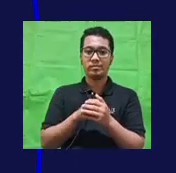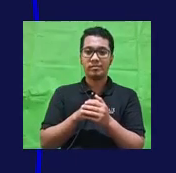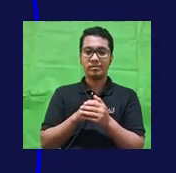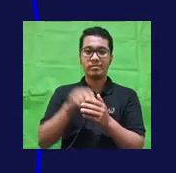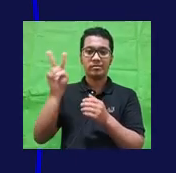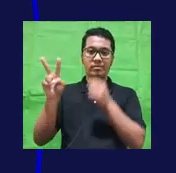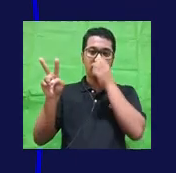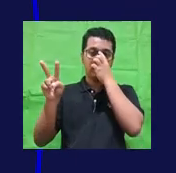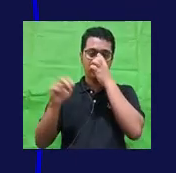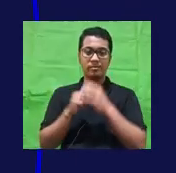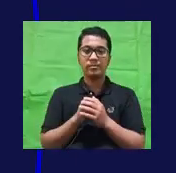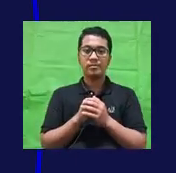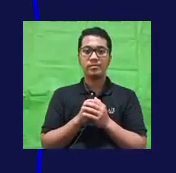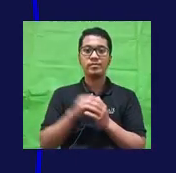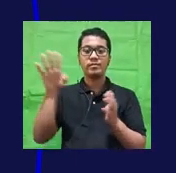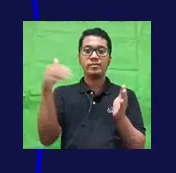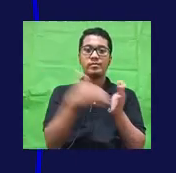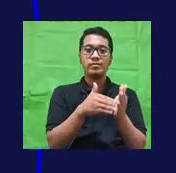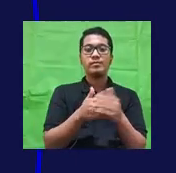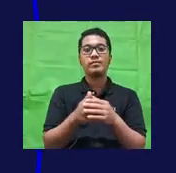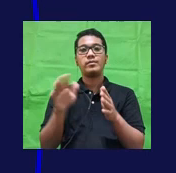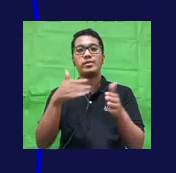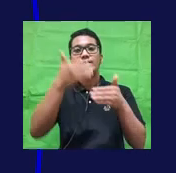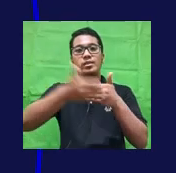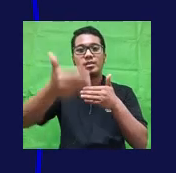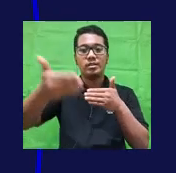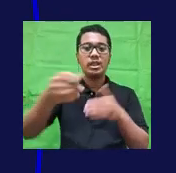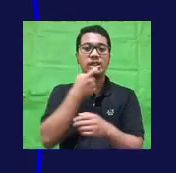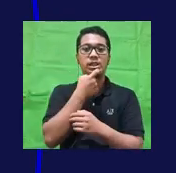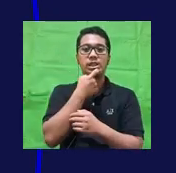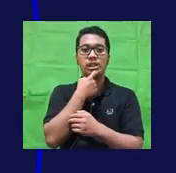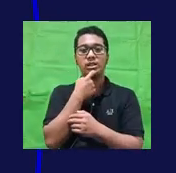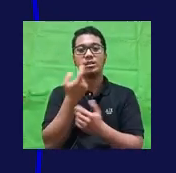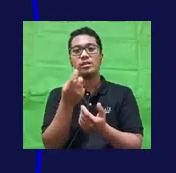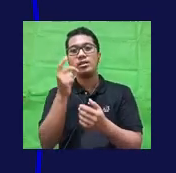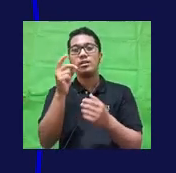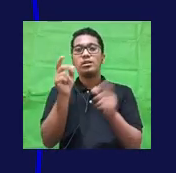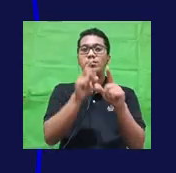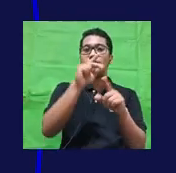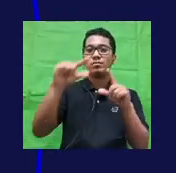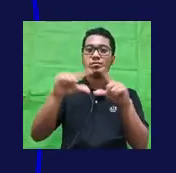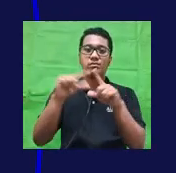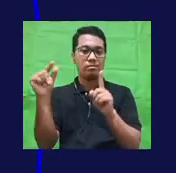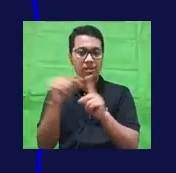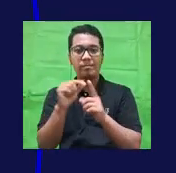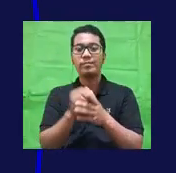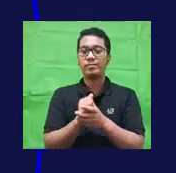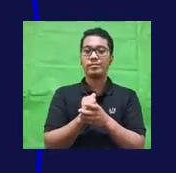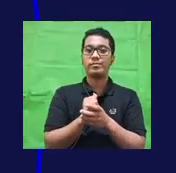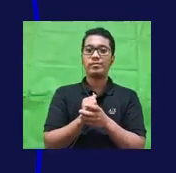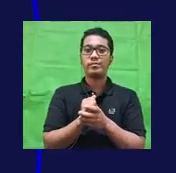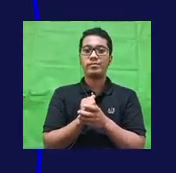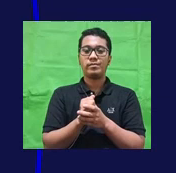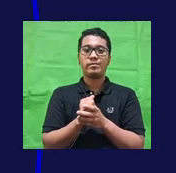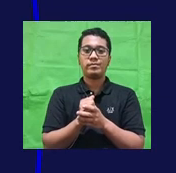Two minutes, okay. The first chapter is Skombus. We're talking about where? Semarang and when? 1950s.